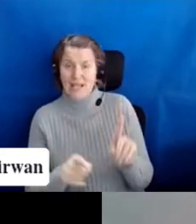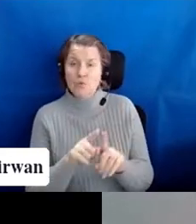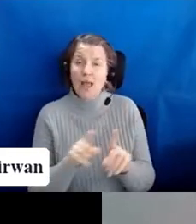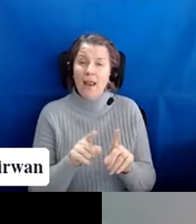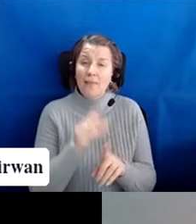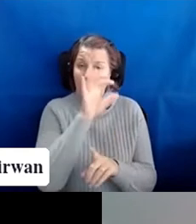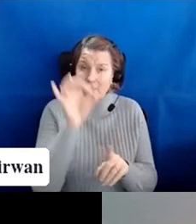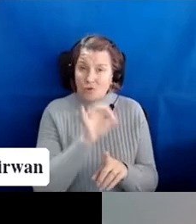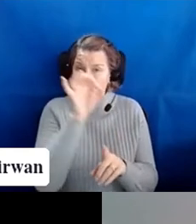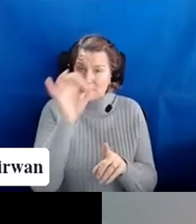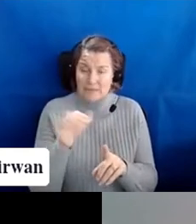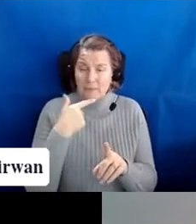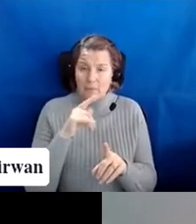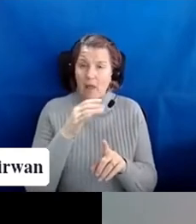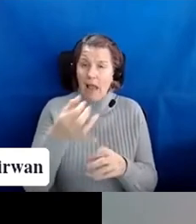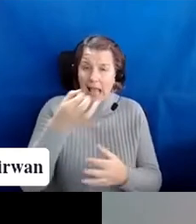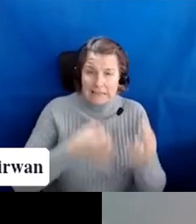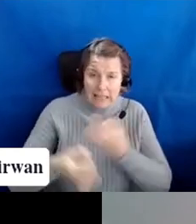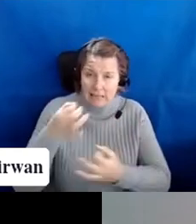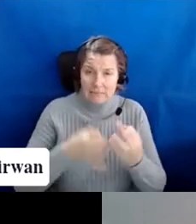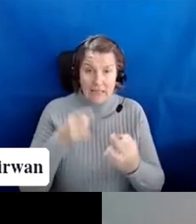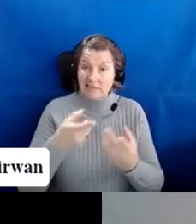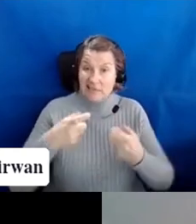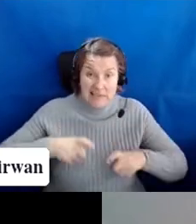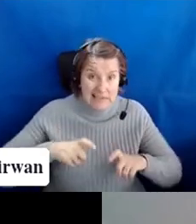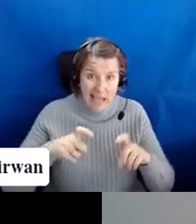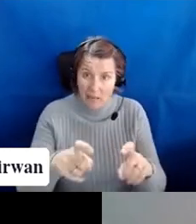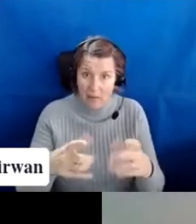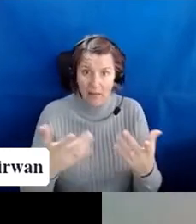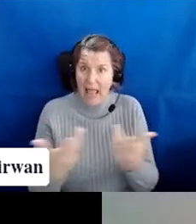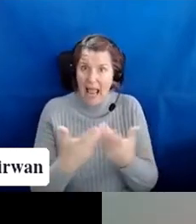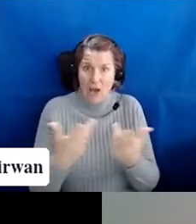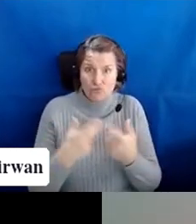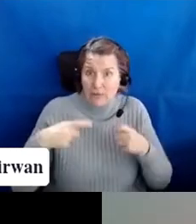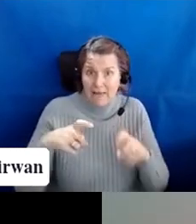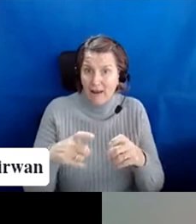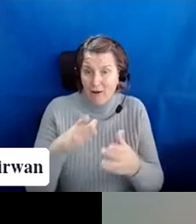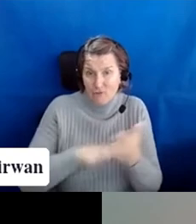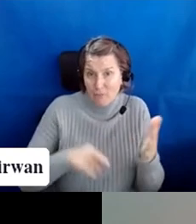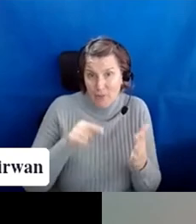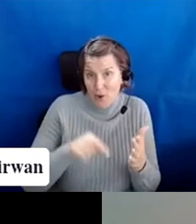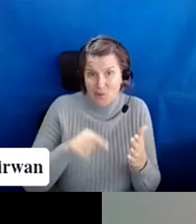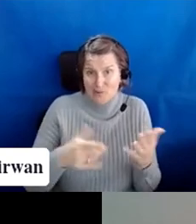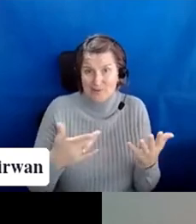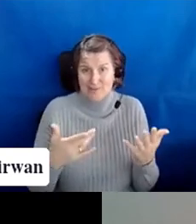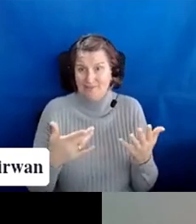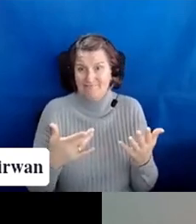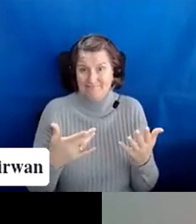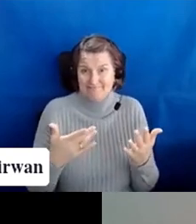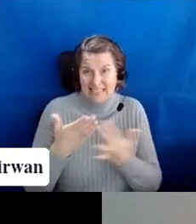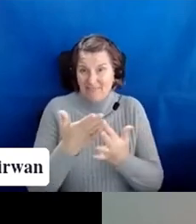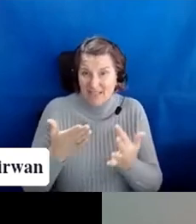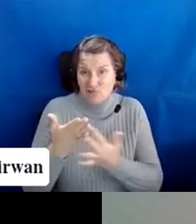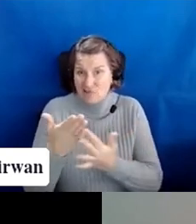coming up, people are asking about, is it sustainable? How do you carry on from these interventions and